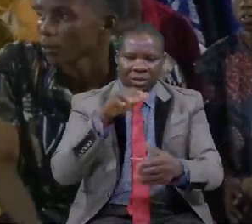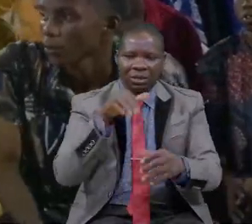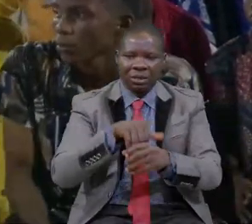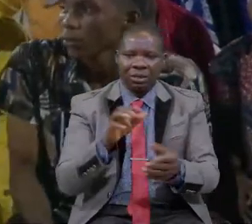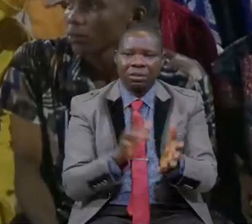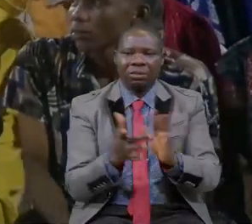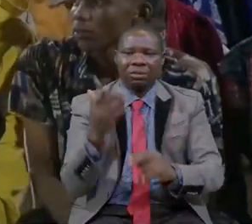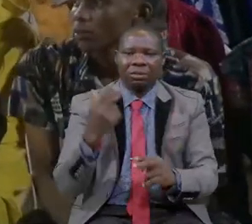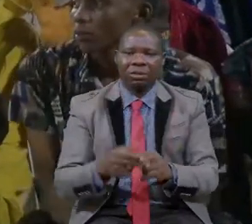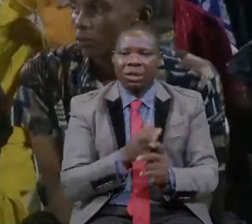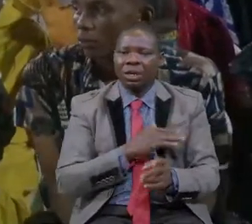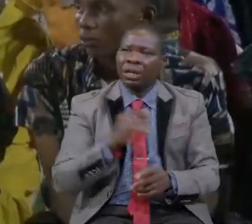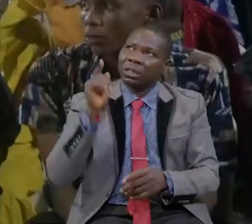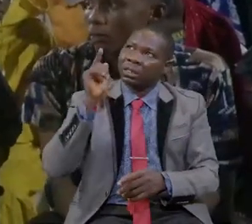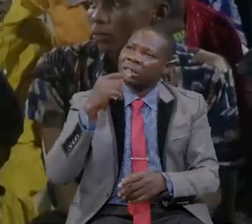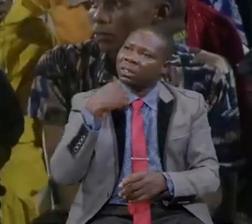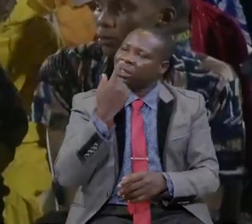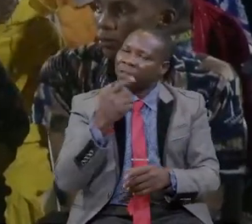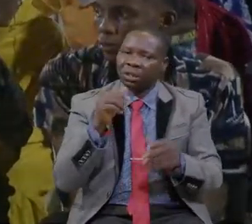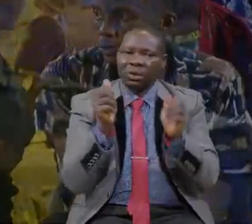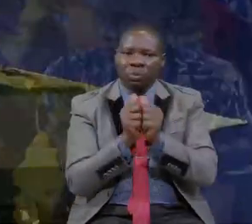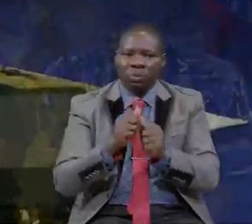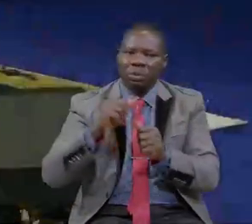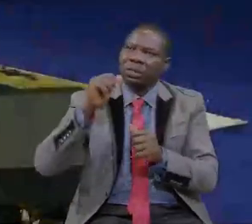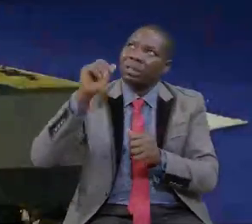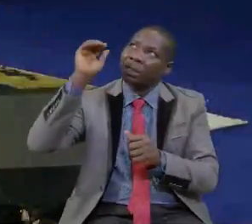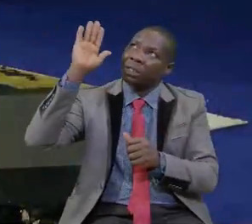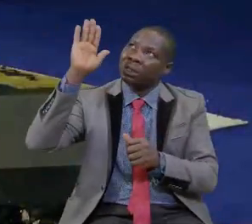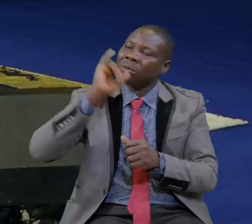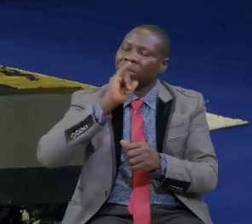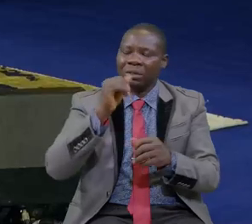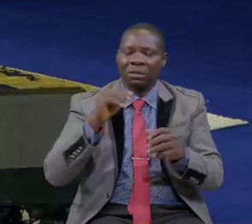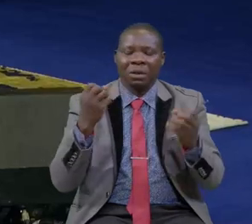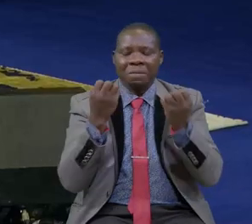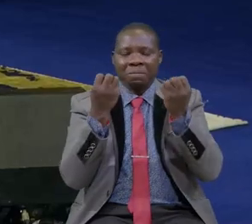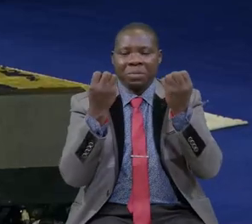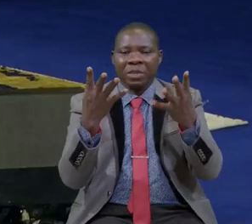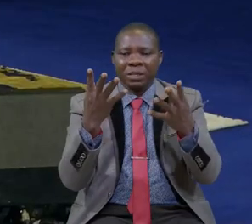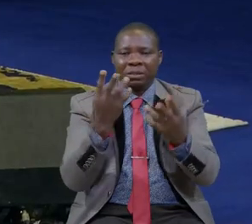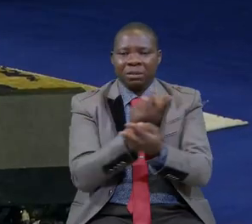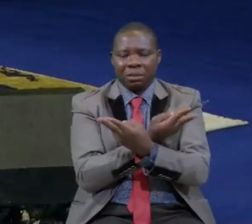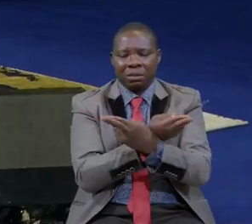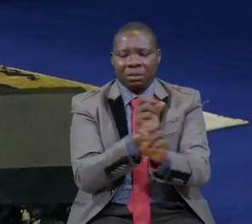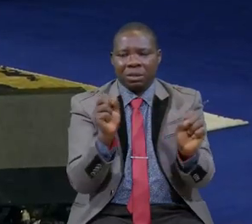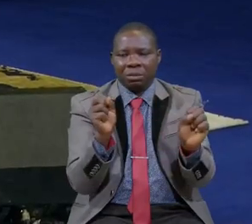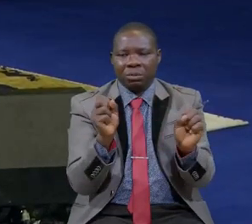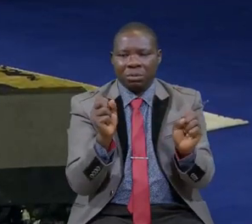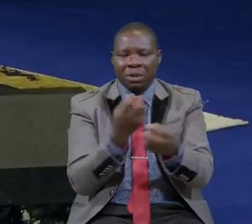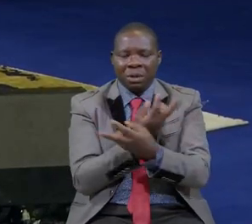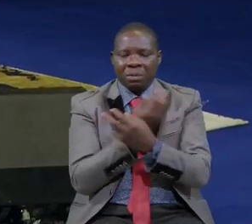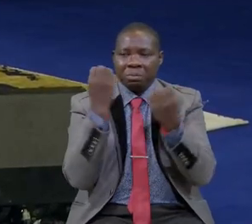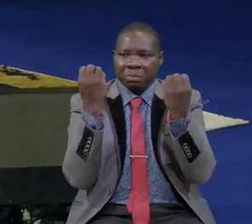him is plenteous redemption. Plenteous redemption for you